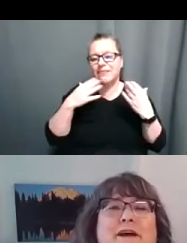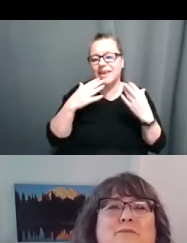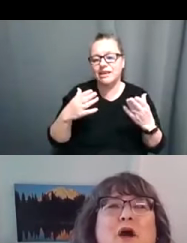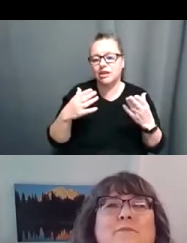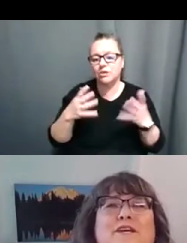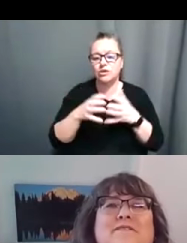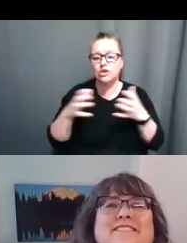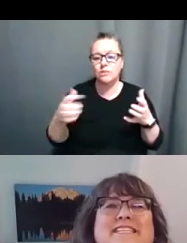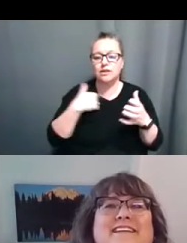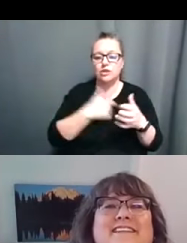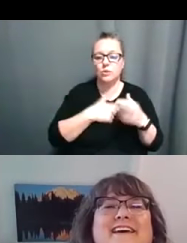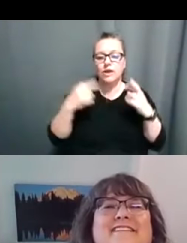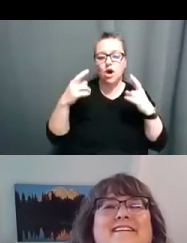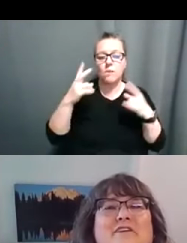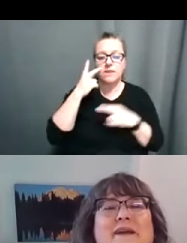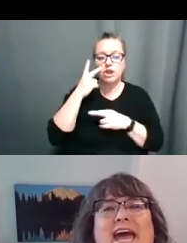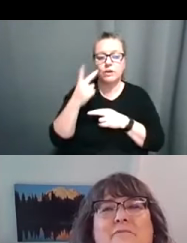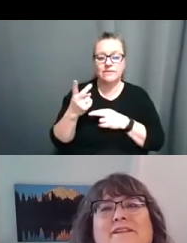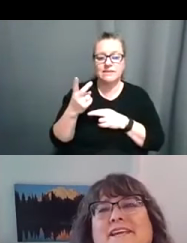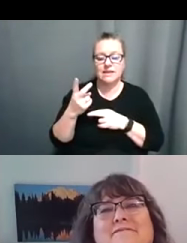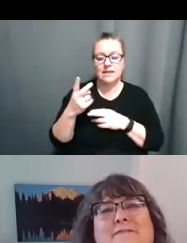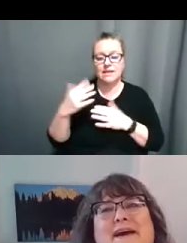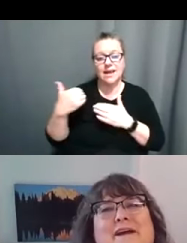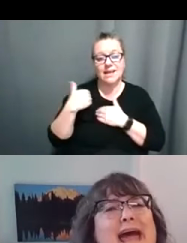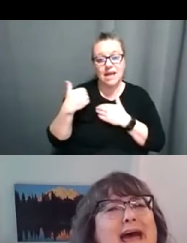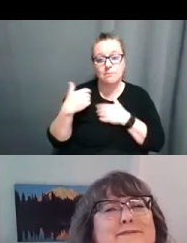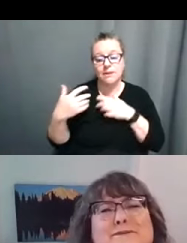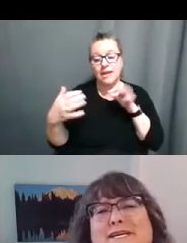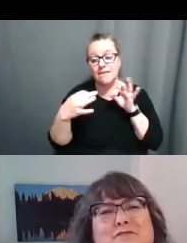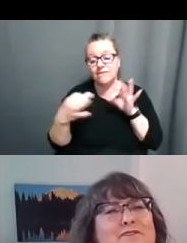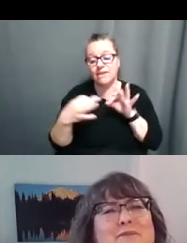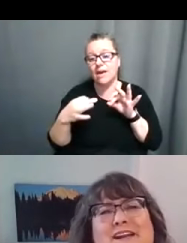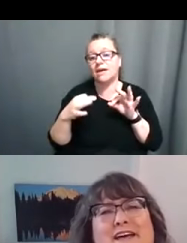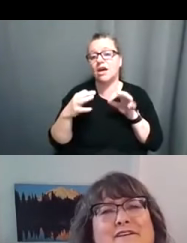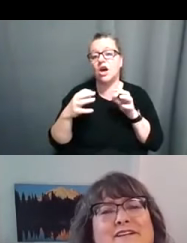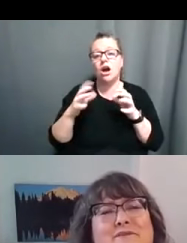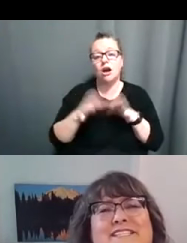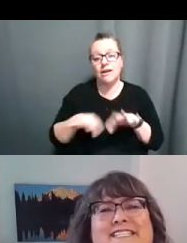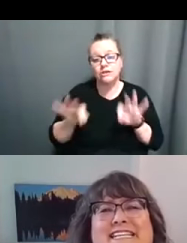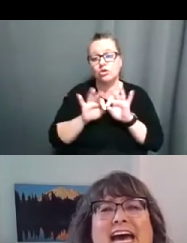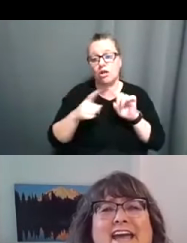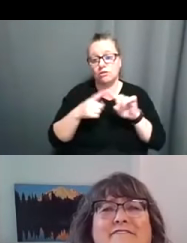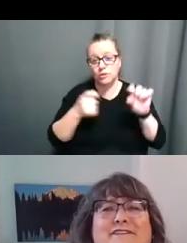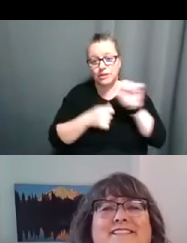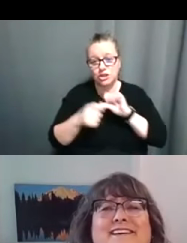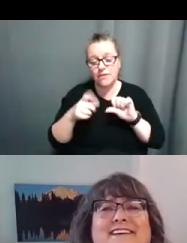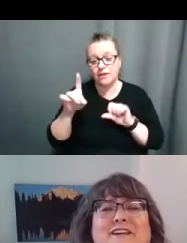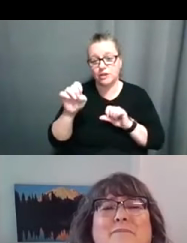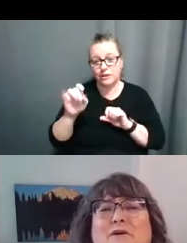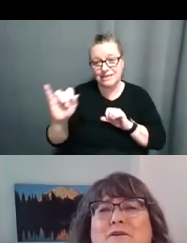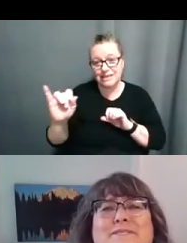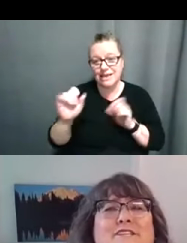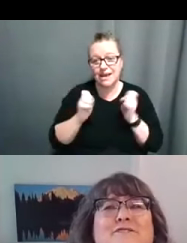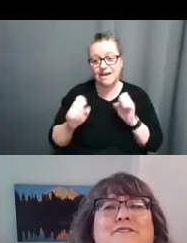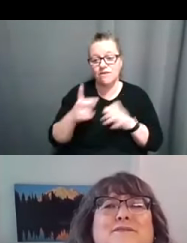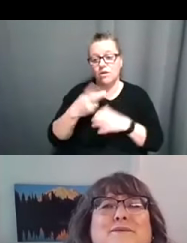so much. We hope that you have seen that accountability and feedback are absolutely integral to one another and to our DEI efforts.